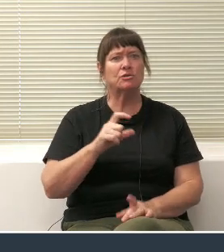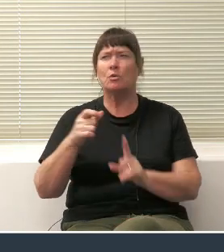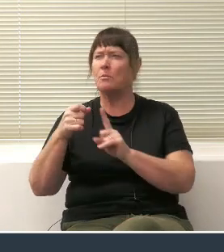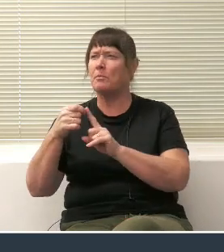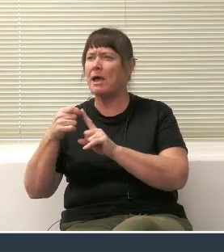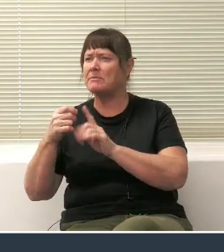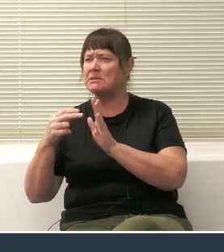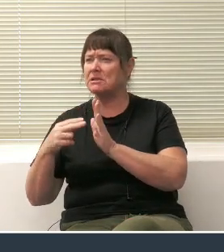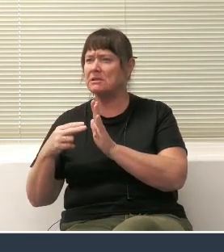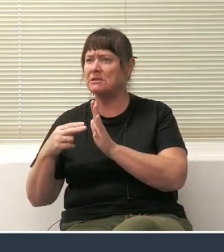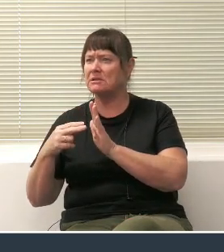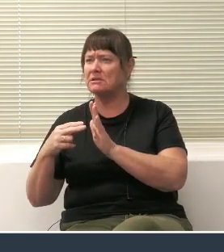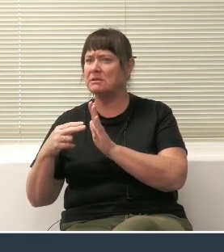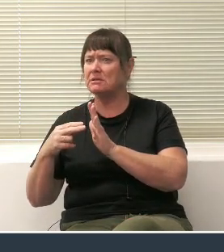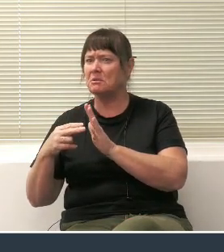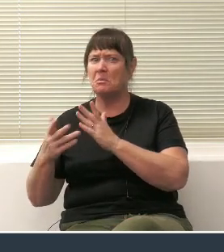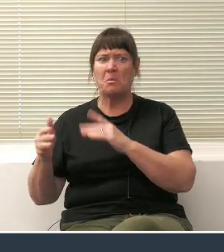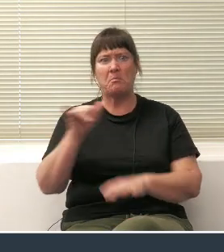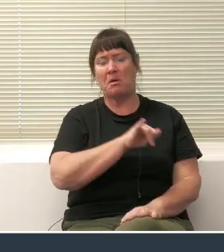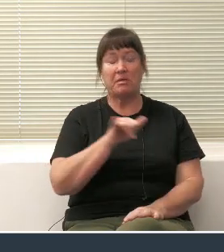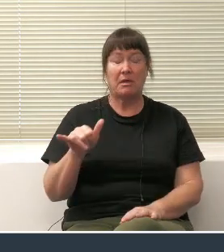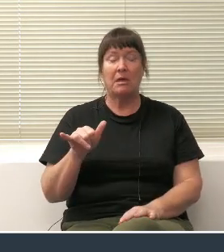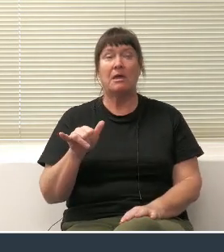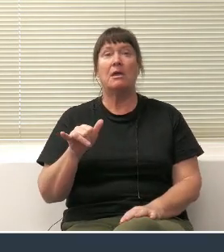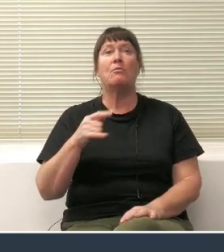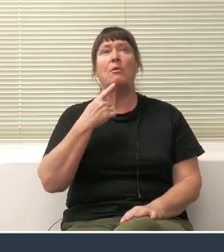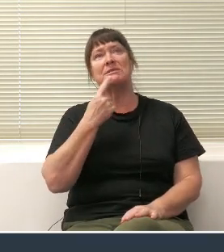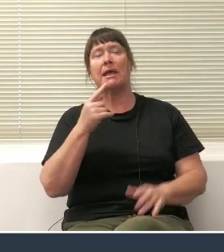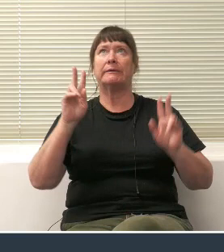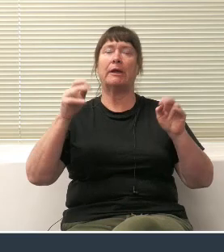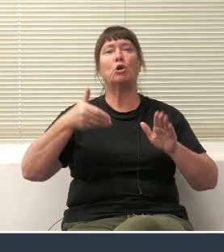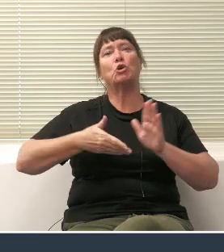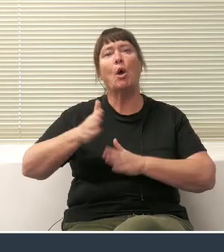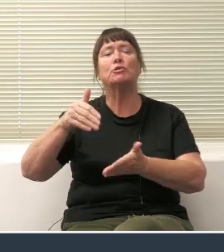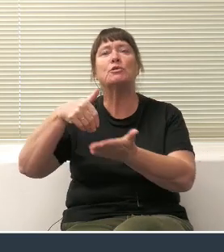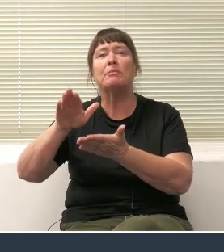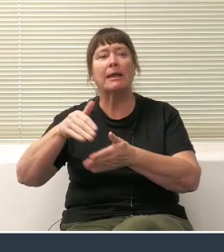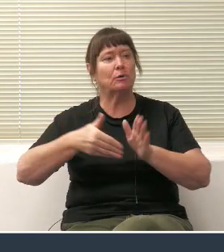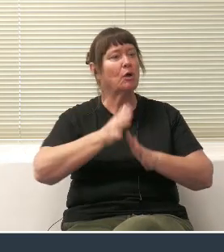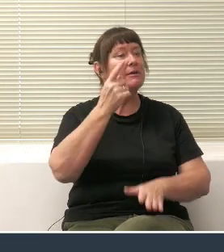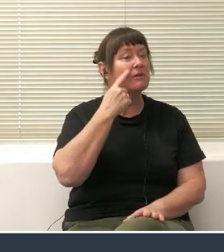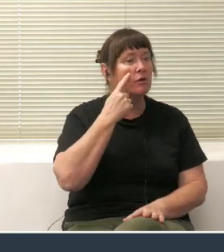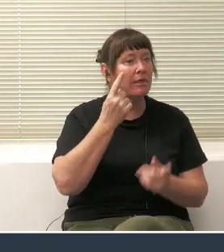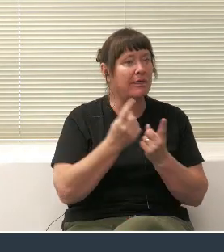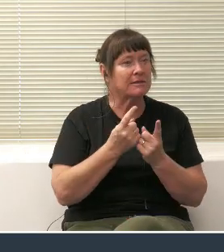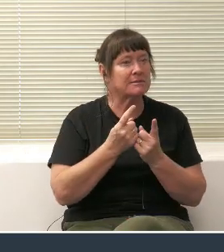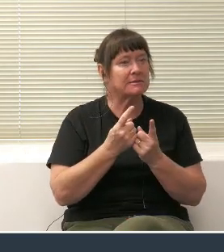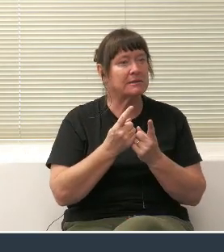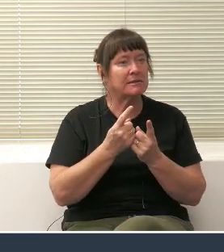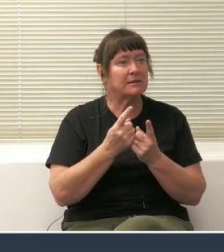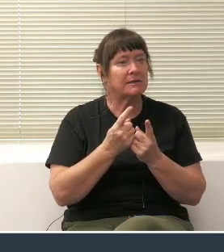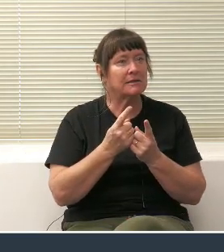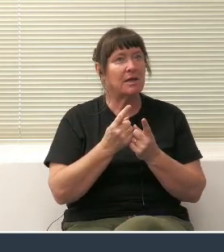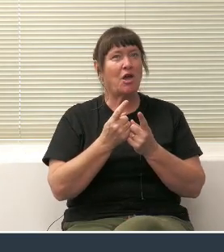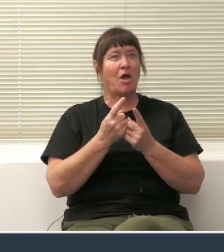Palmerston or both. When we say we're going to go to the market or go to look at things, are we potentially going to look at